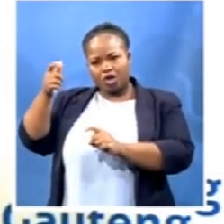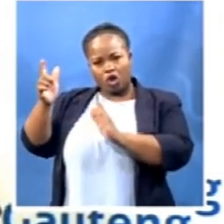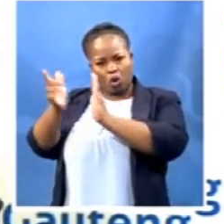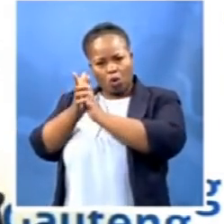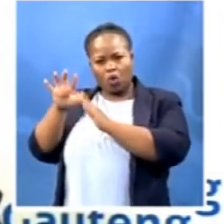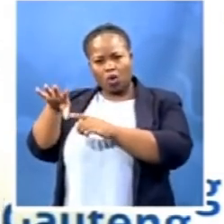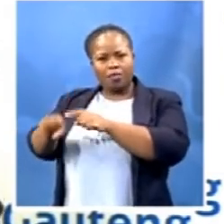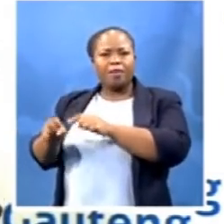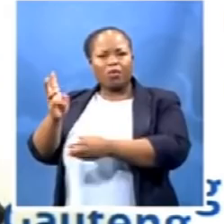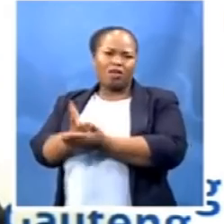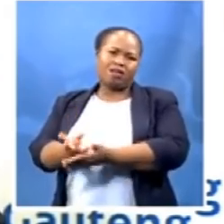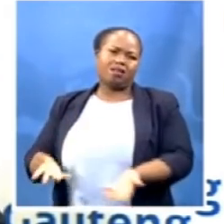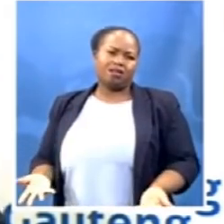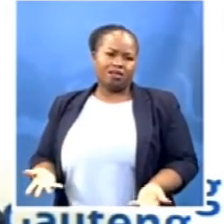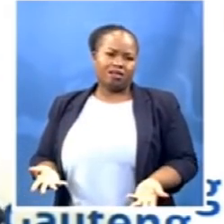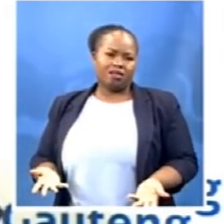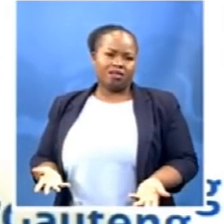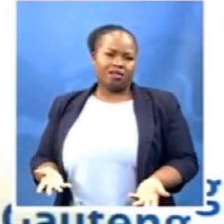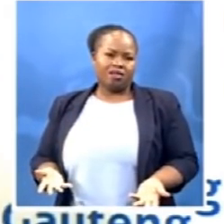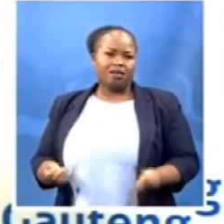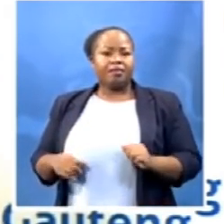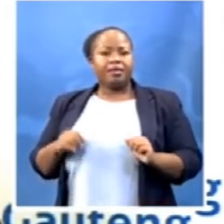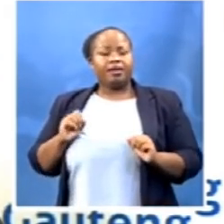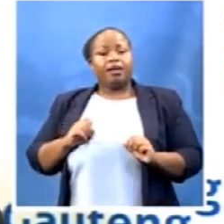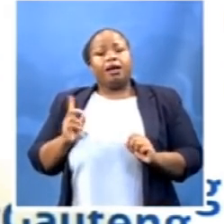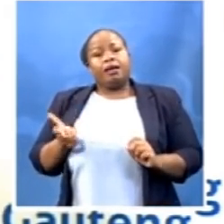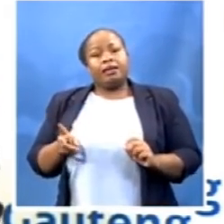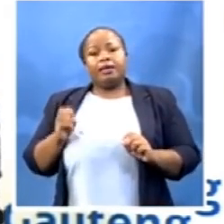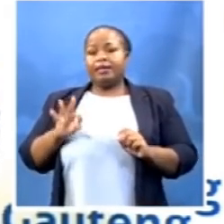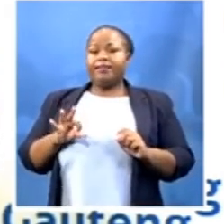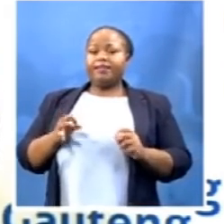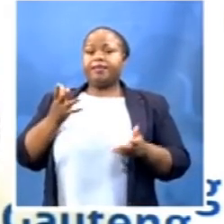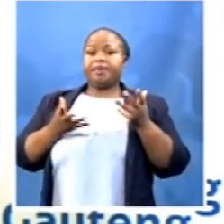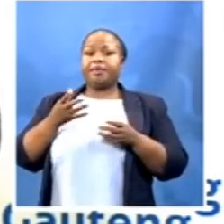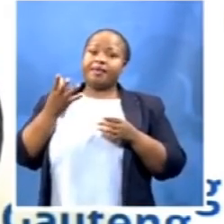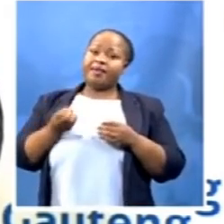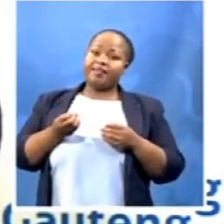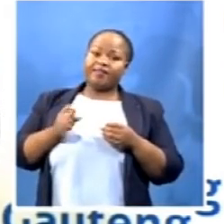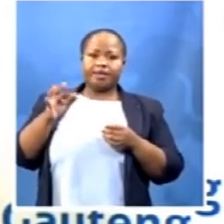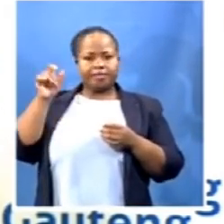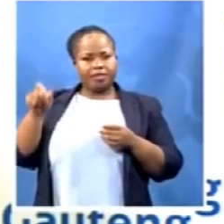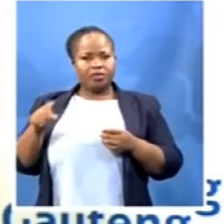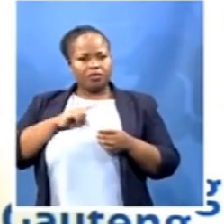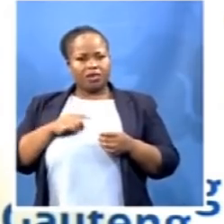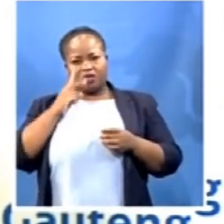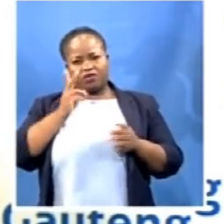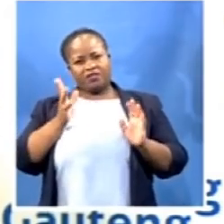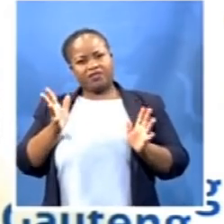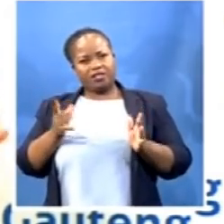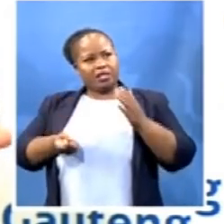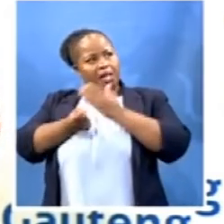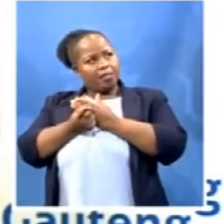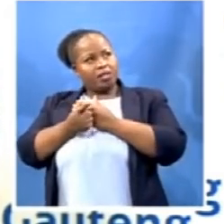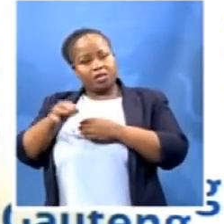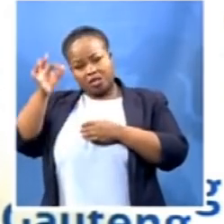decisively. But if there's anybody, as we have seen in certain instances where the police and the army